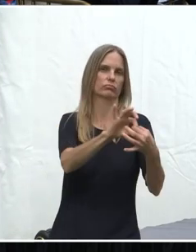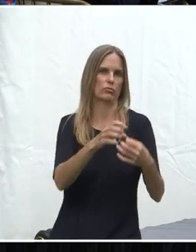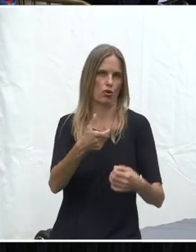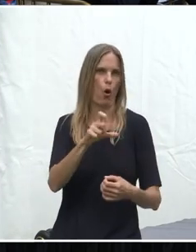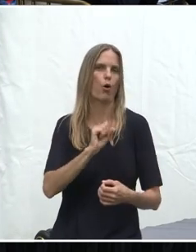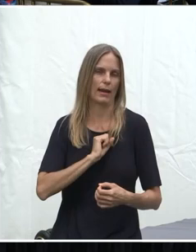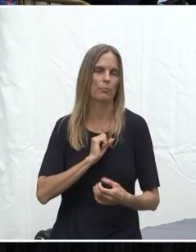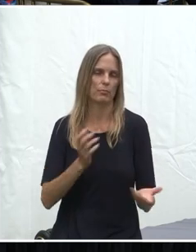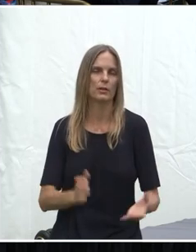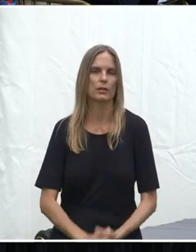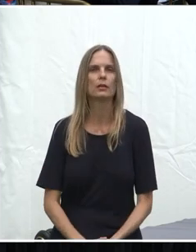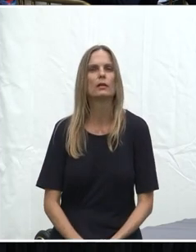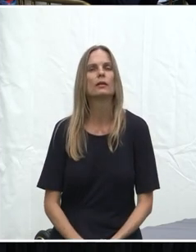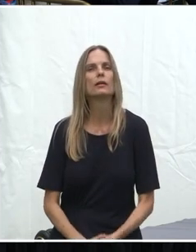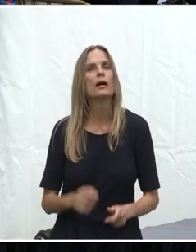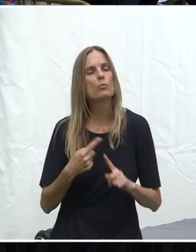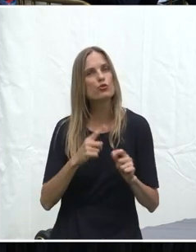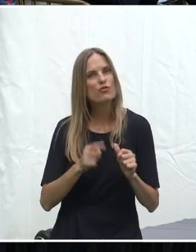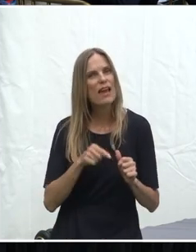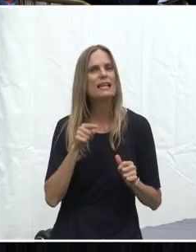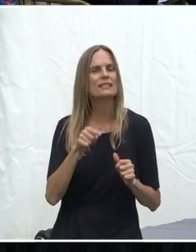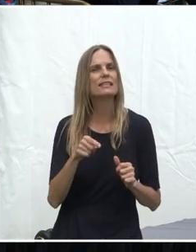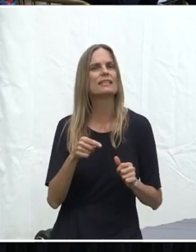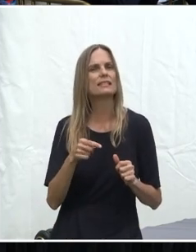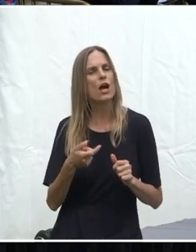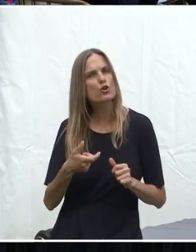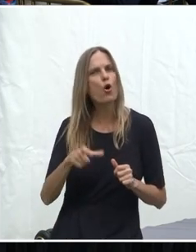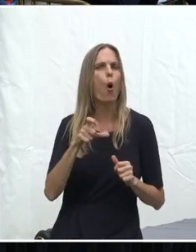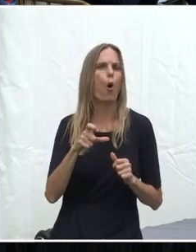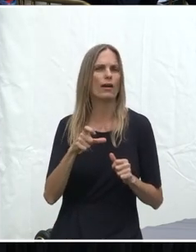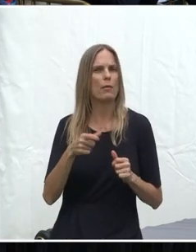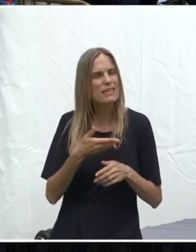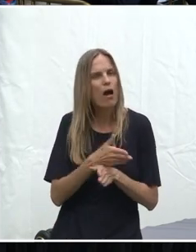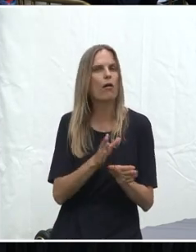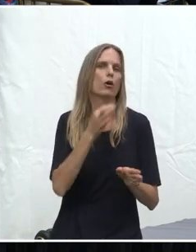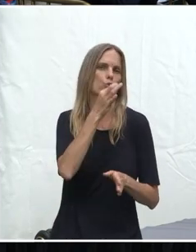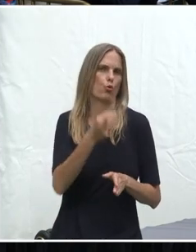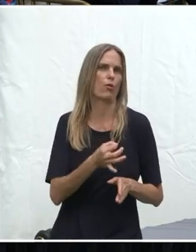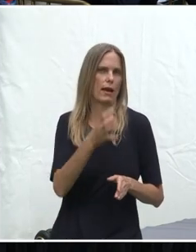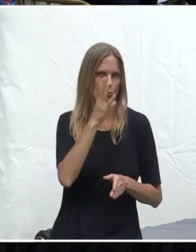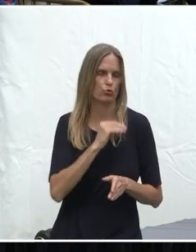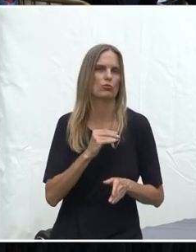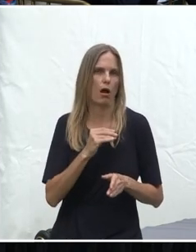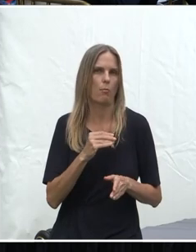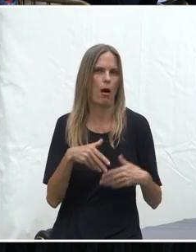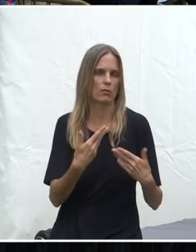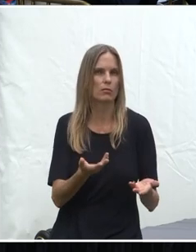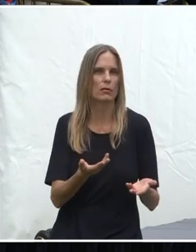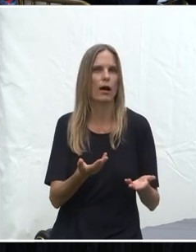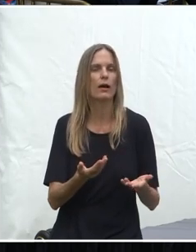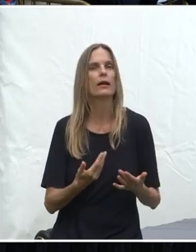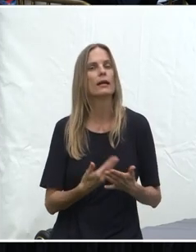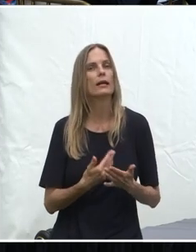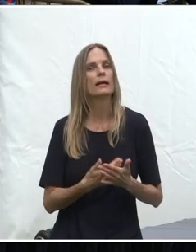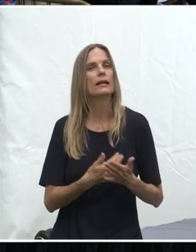there are more shared experience, things that you are better able to understand. Plus, having served in the Estonian